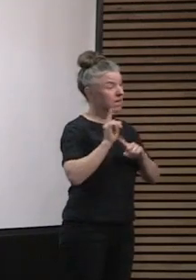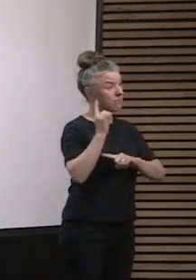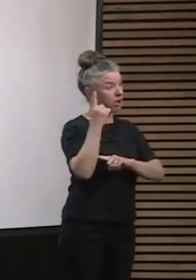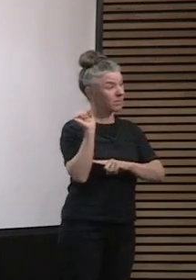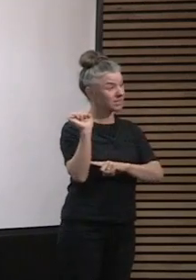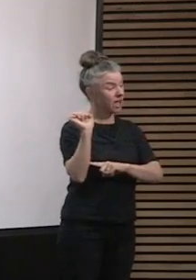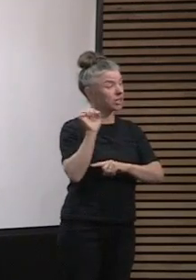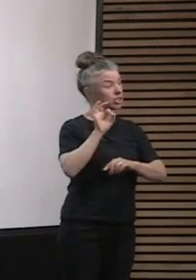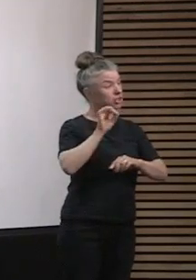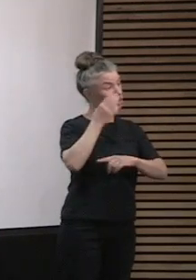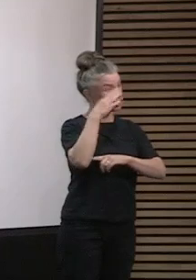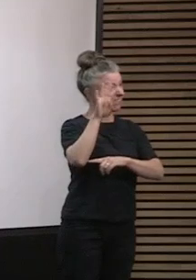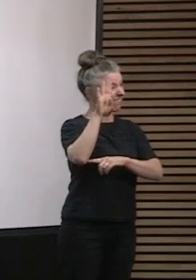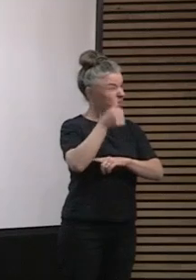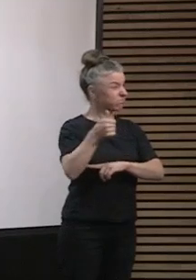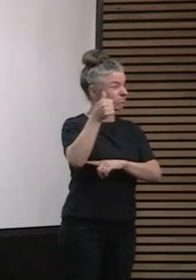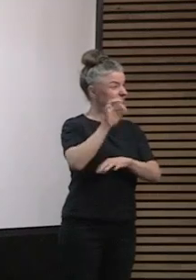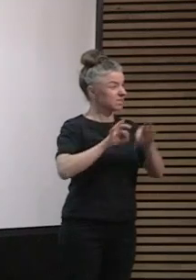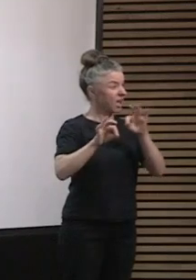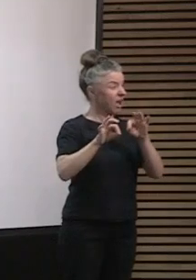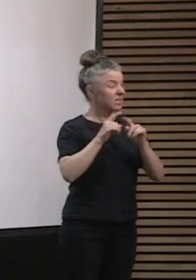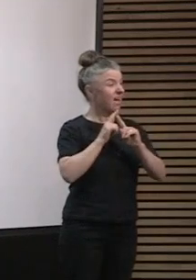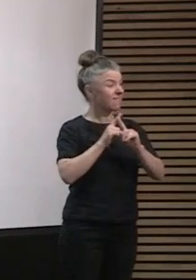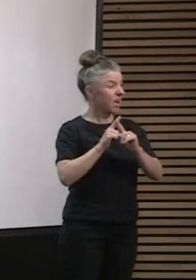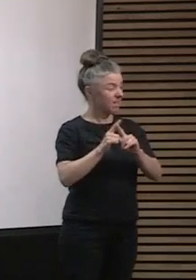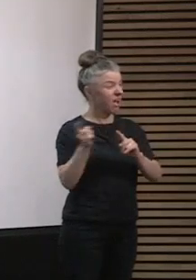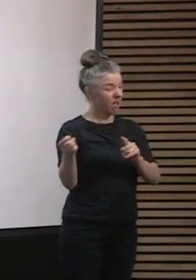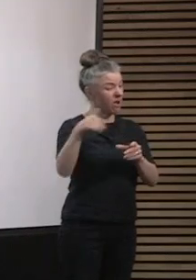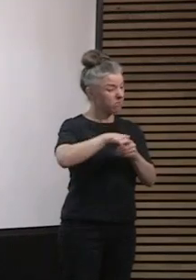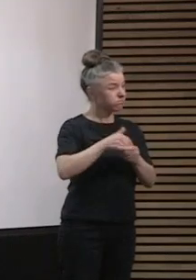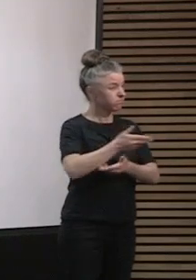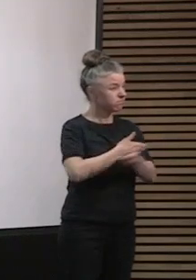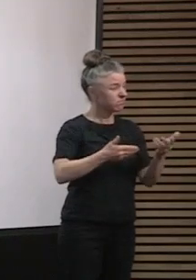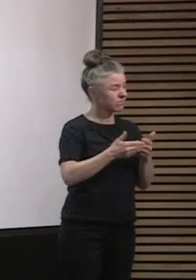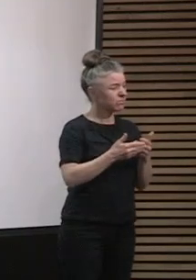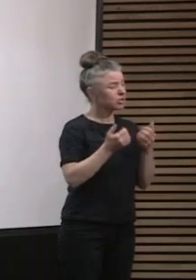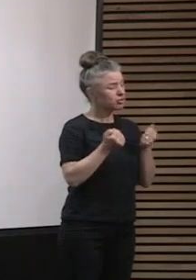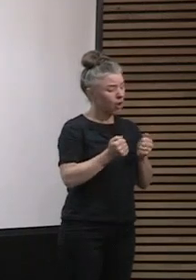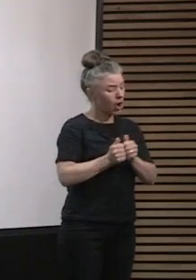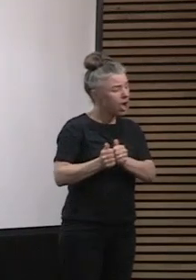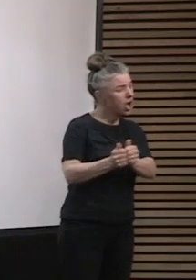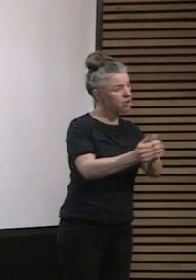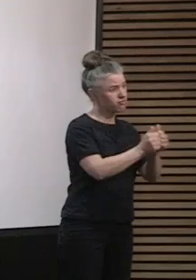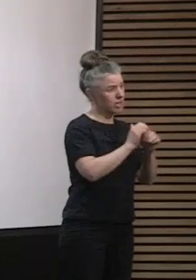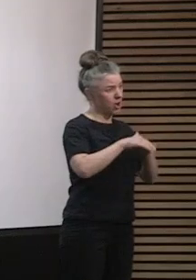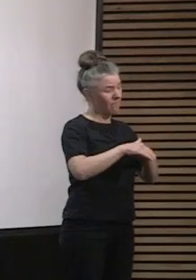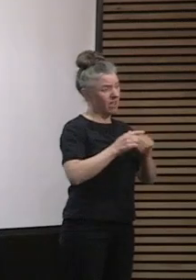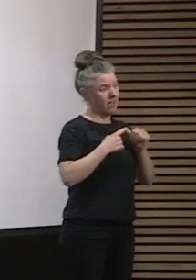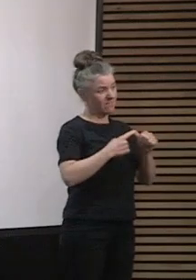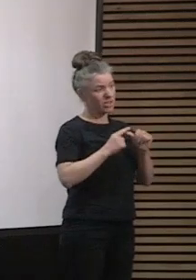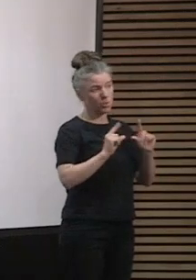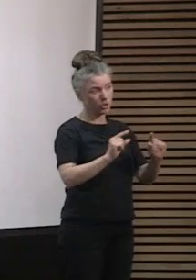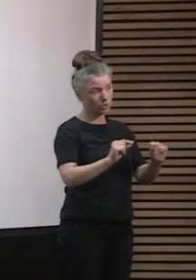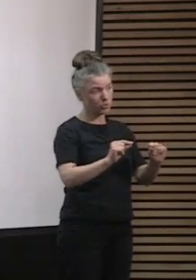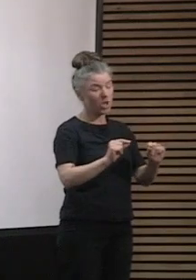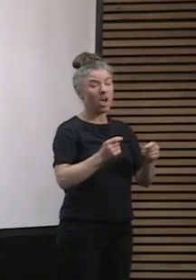has been actively involved in the discussions as well. So I think there was a very strong consensus on what our public health advice was, and that's very much